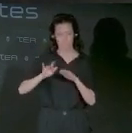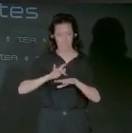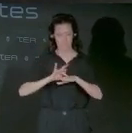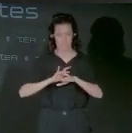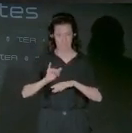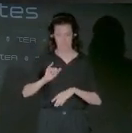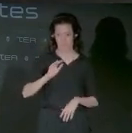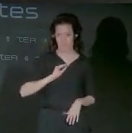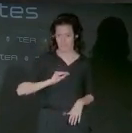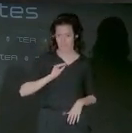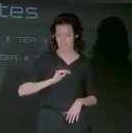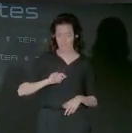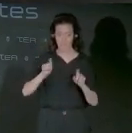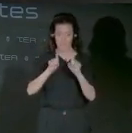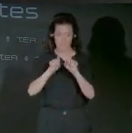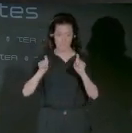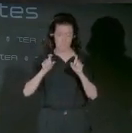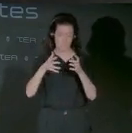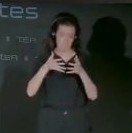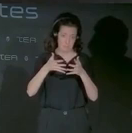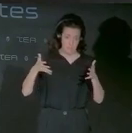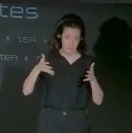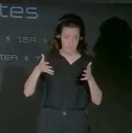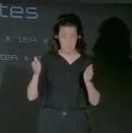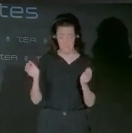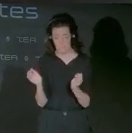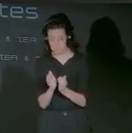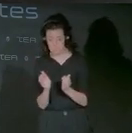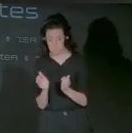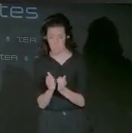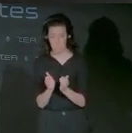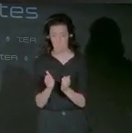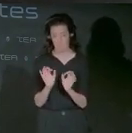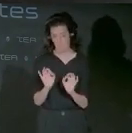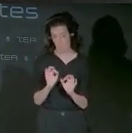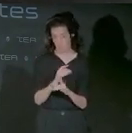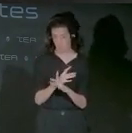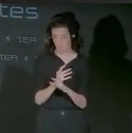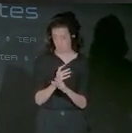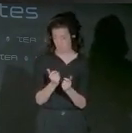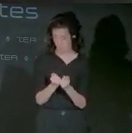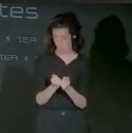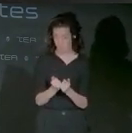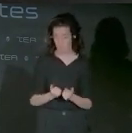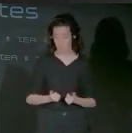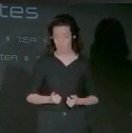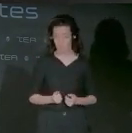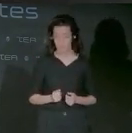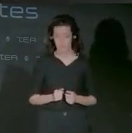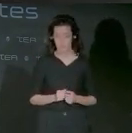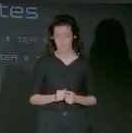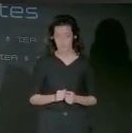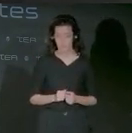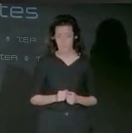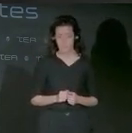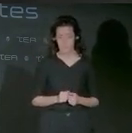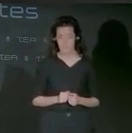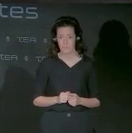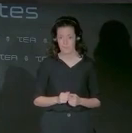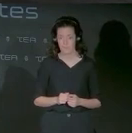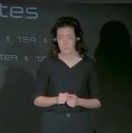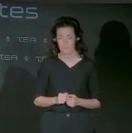the compliance that everybody's currently doing through this enormous raft of legislation that's